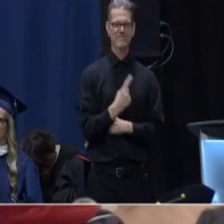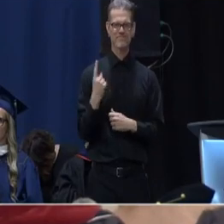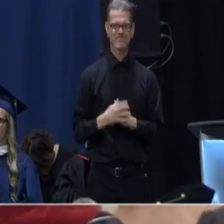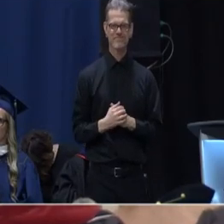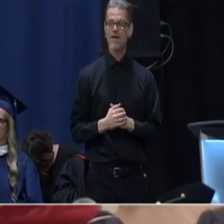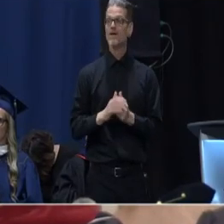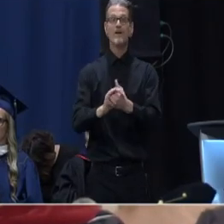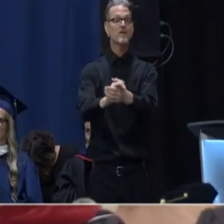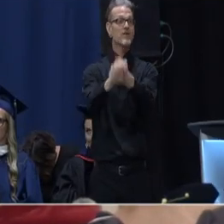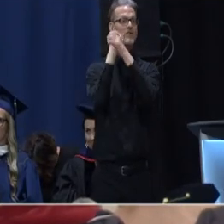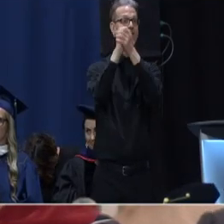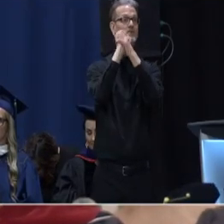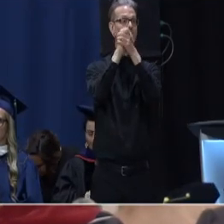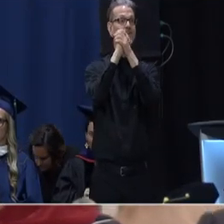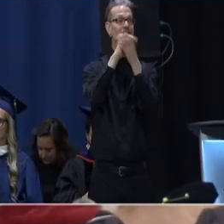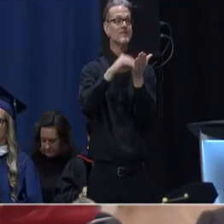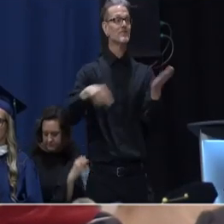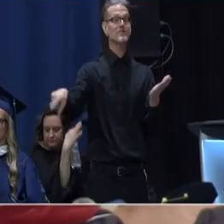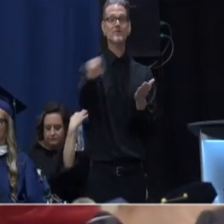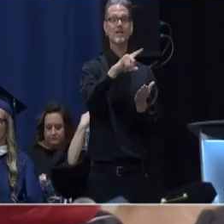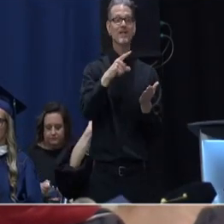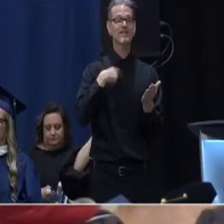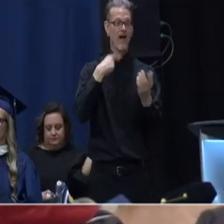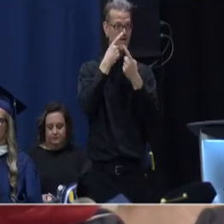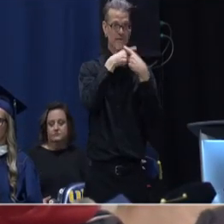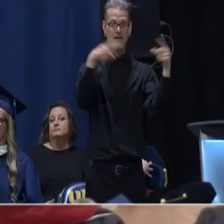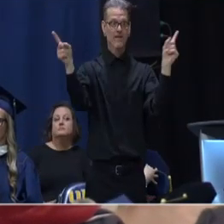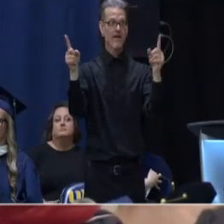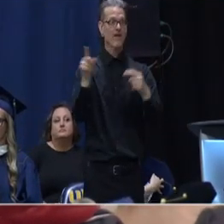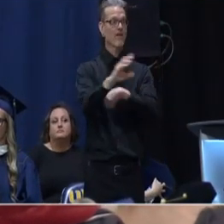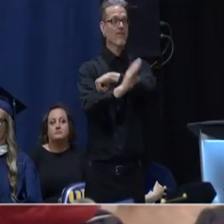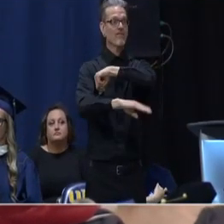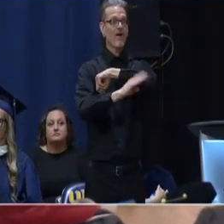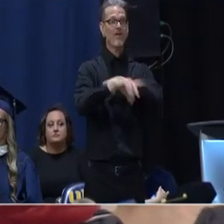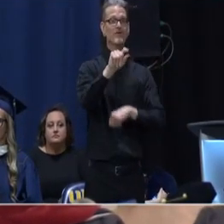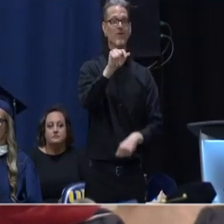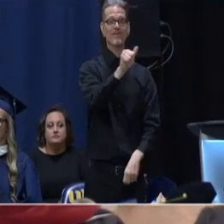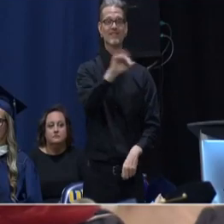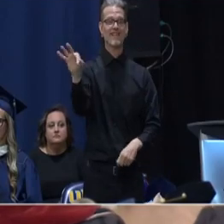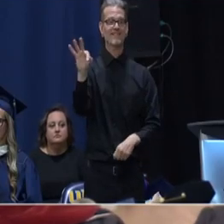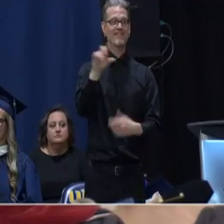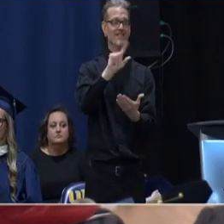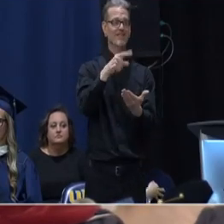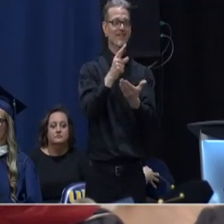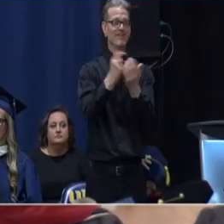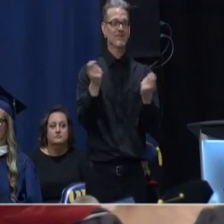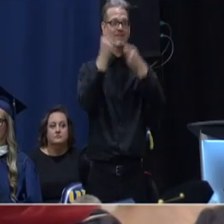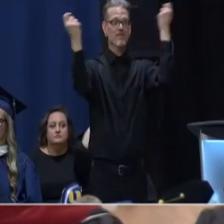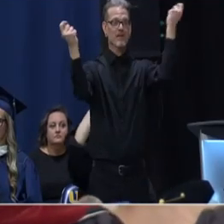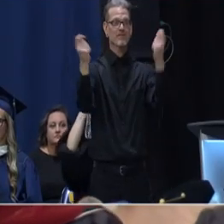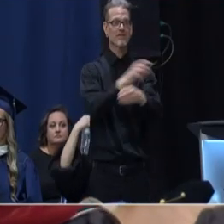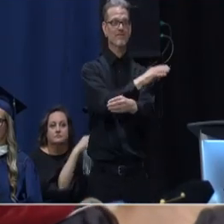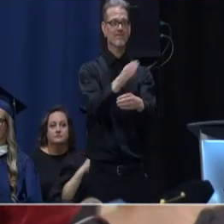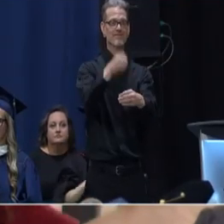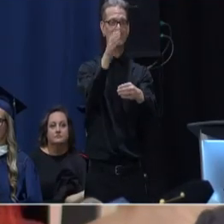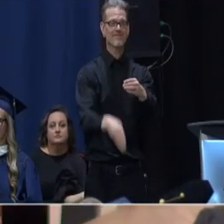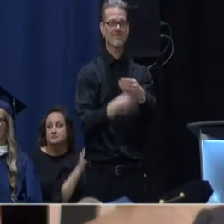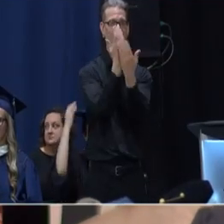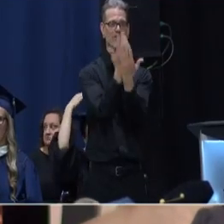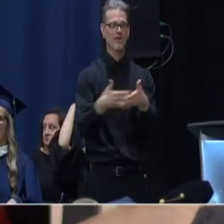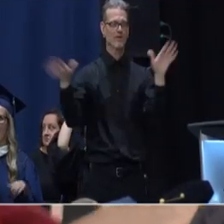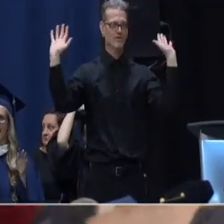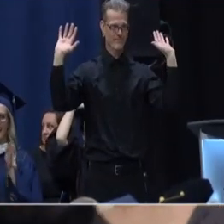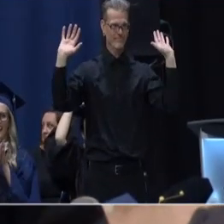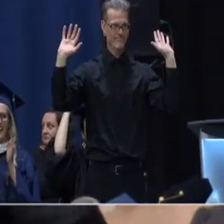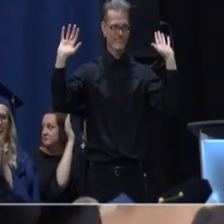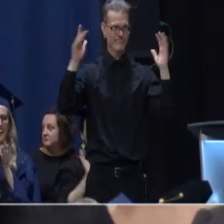Congratulations, graduates. I declare the fall 2019 graduate commencement at a close. Thank you.